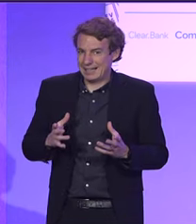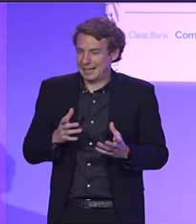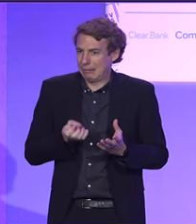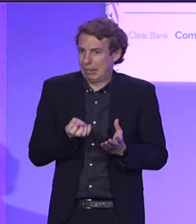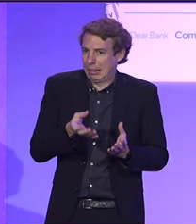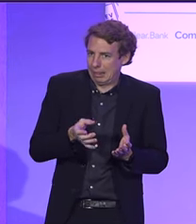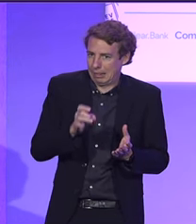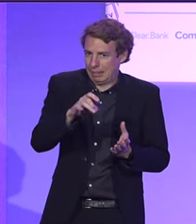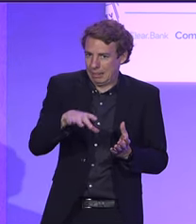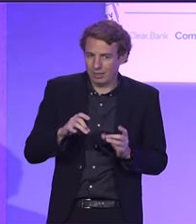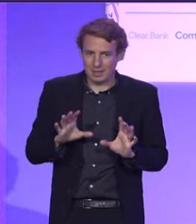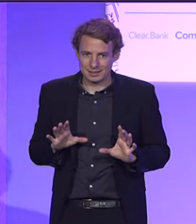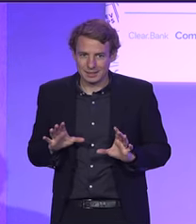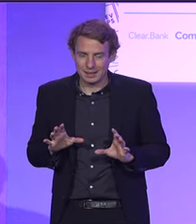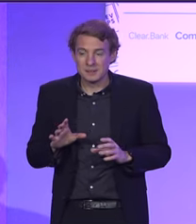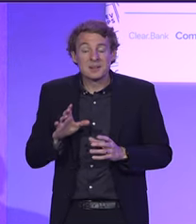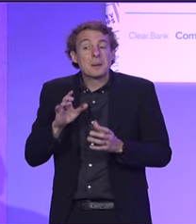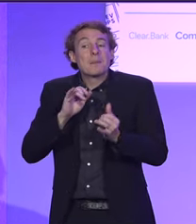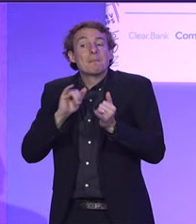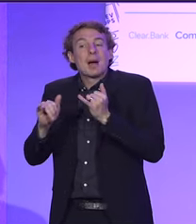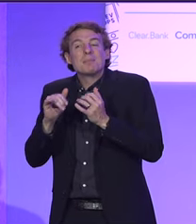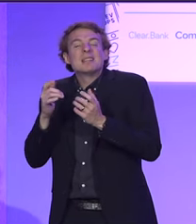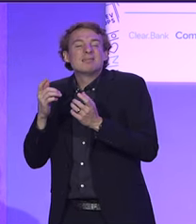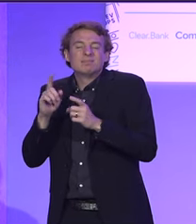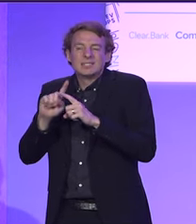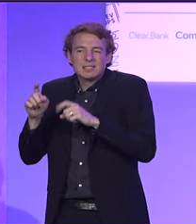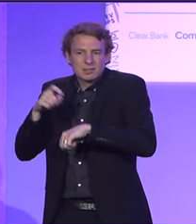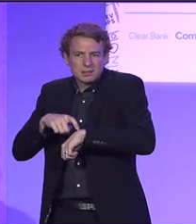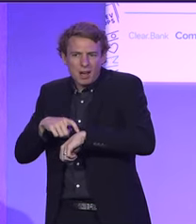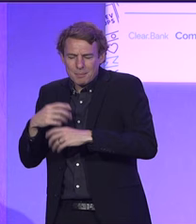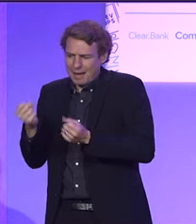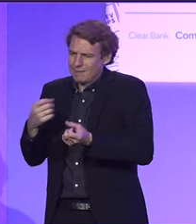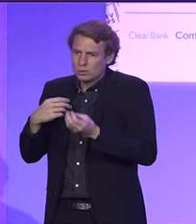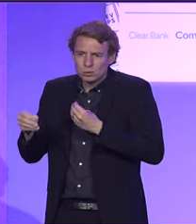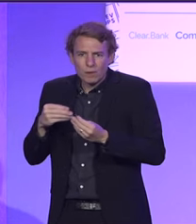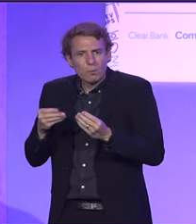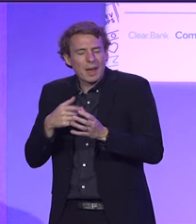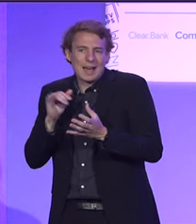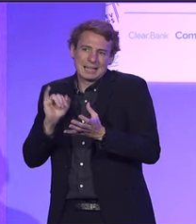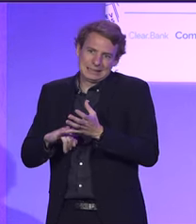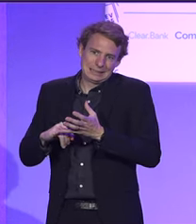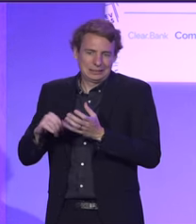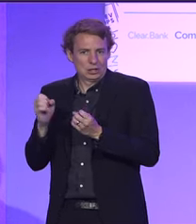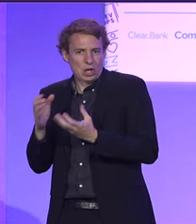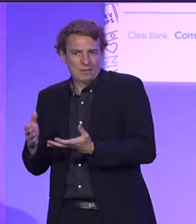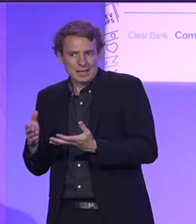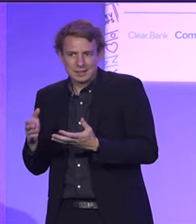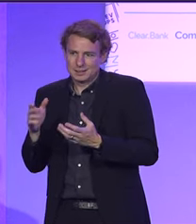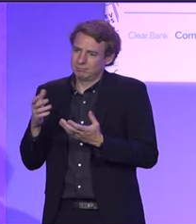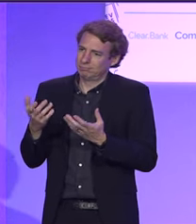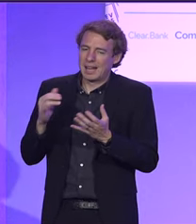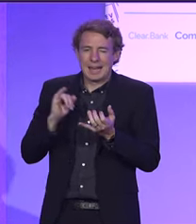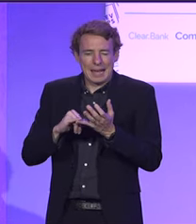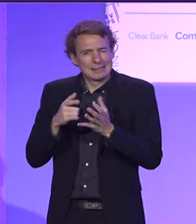times where maybe I have a software as a service or something like that, and I want you to know about it. There are ways to do this strategically that doesn't mean you give